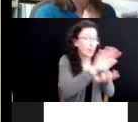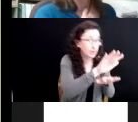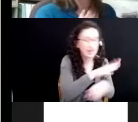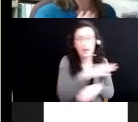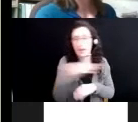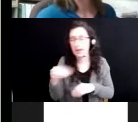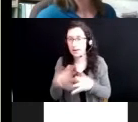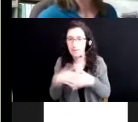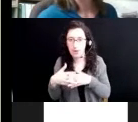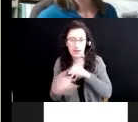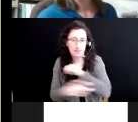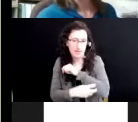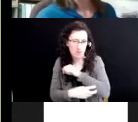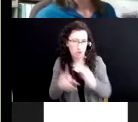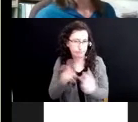beaver